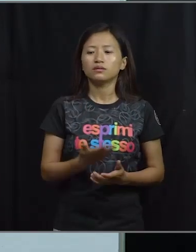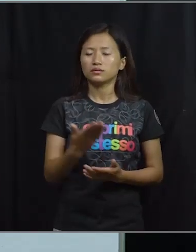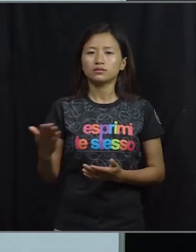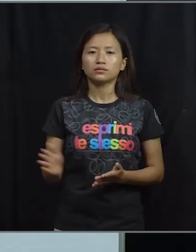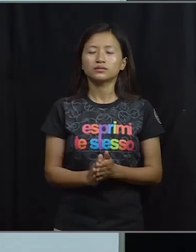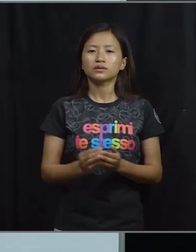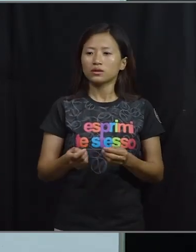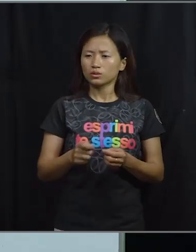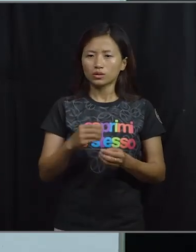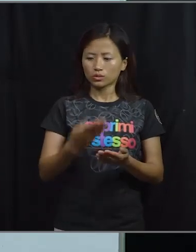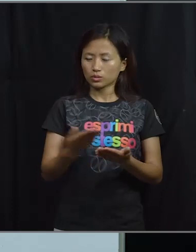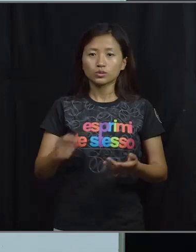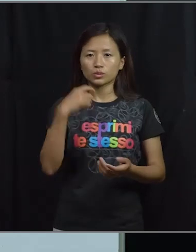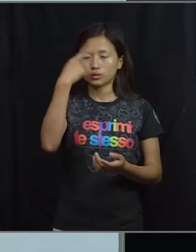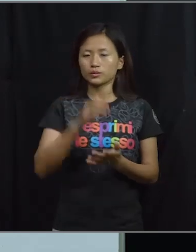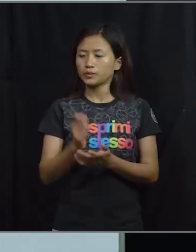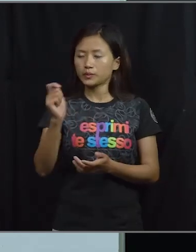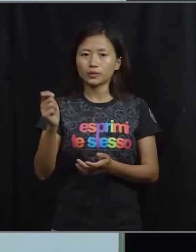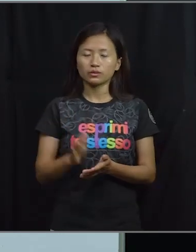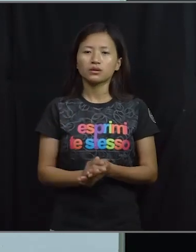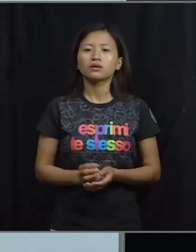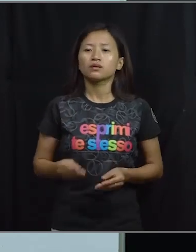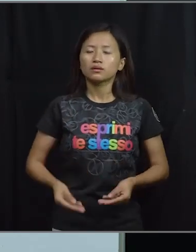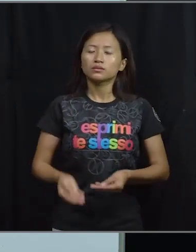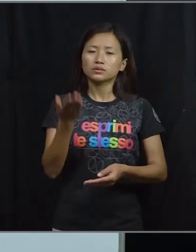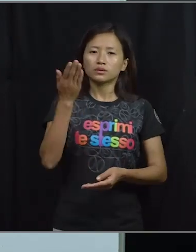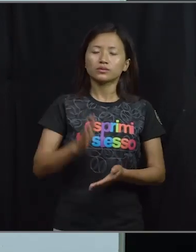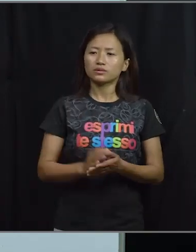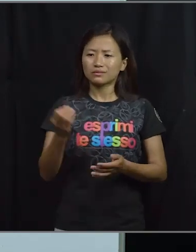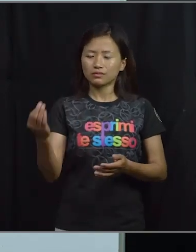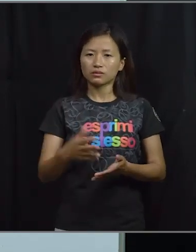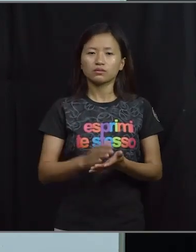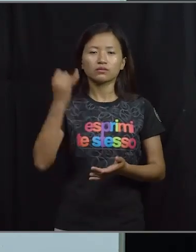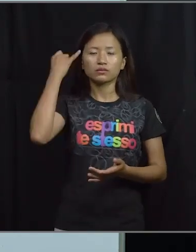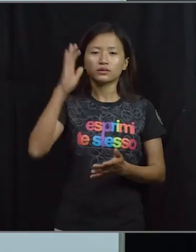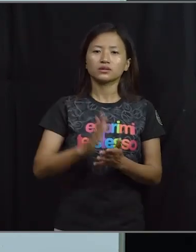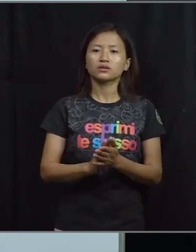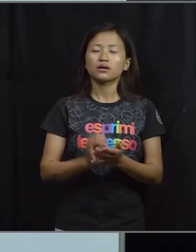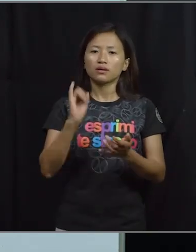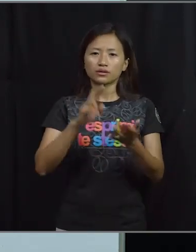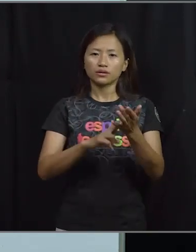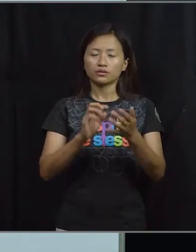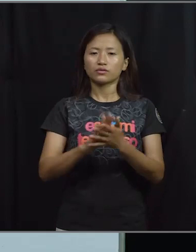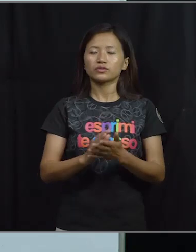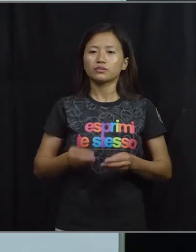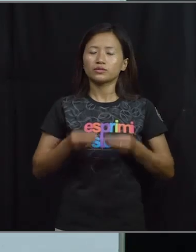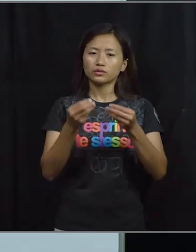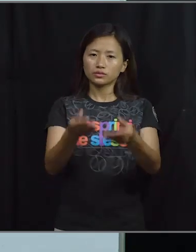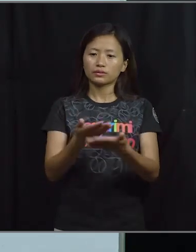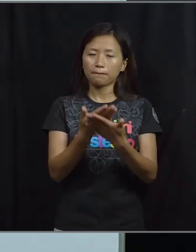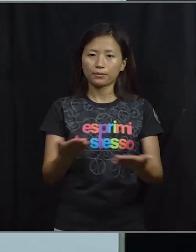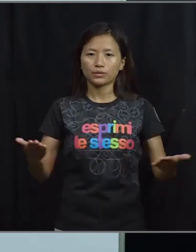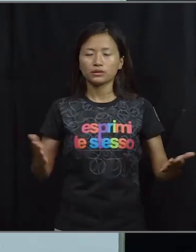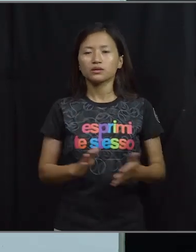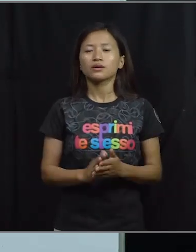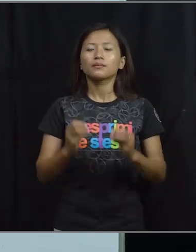those enterprises who comes up with a new idea and with their innovative ideas and produce a product based